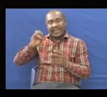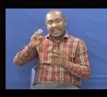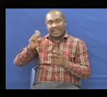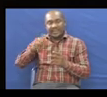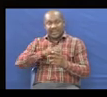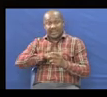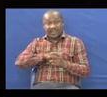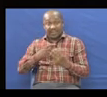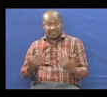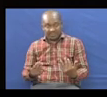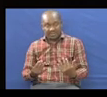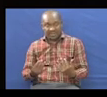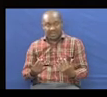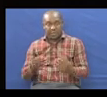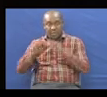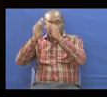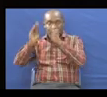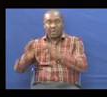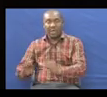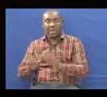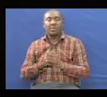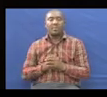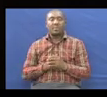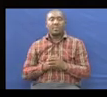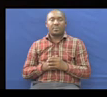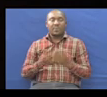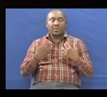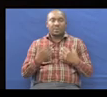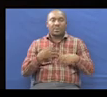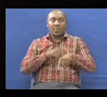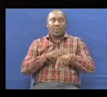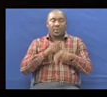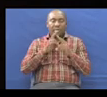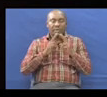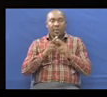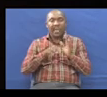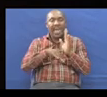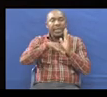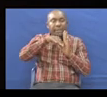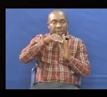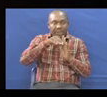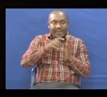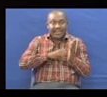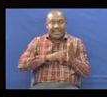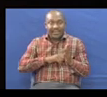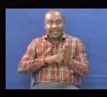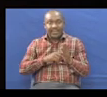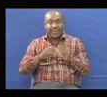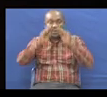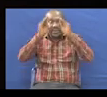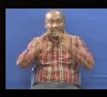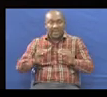Having age-sex structure. So when we talk about an age-sex structures, this refers to the proportion of